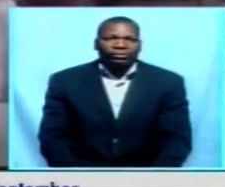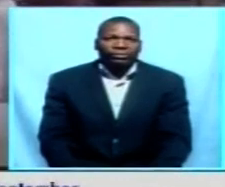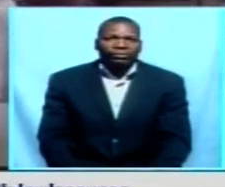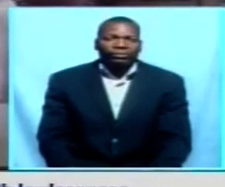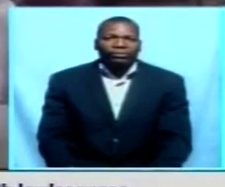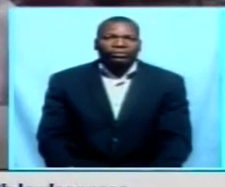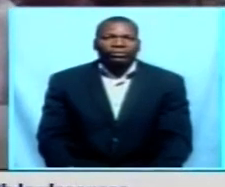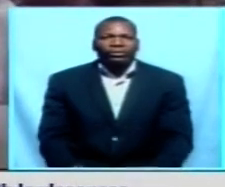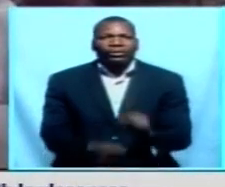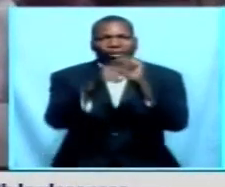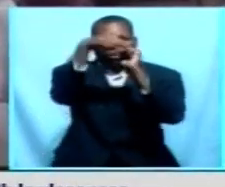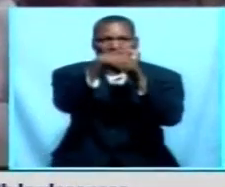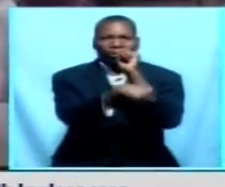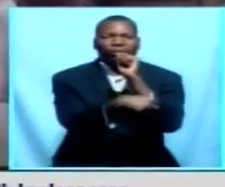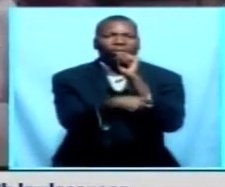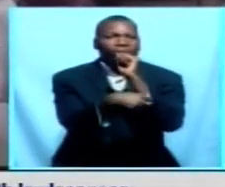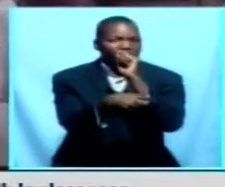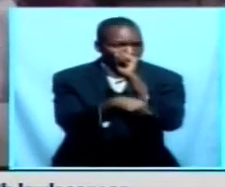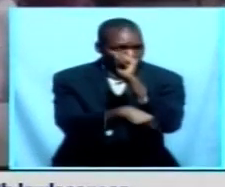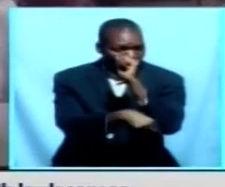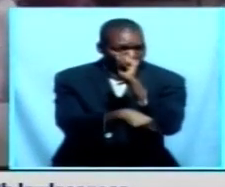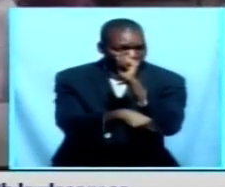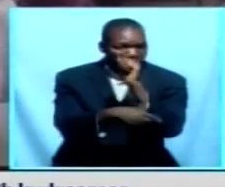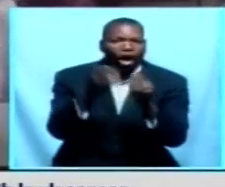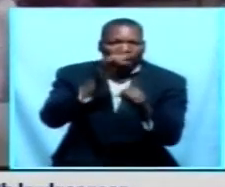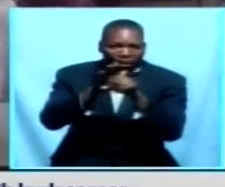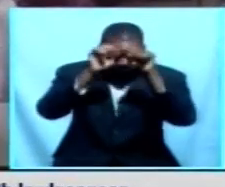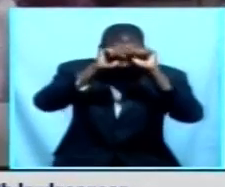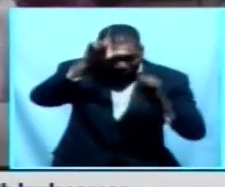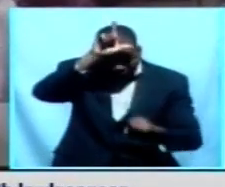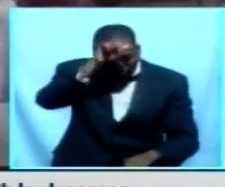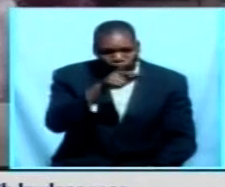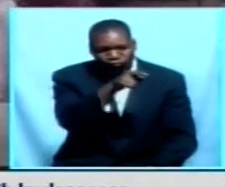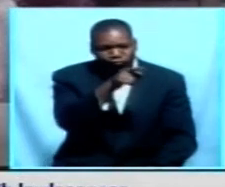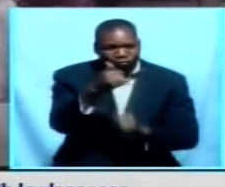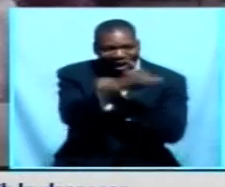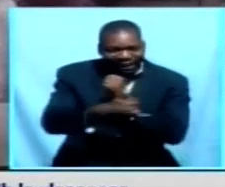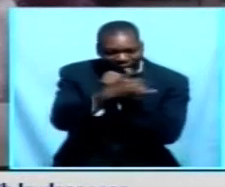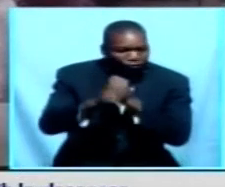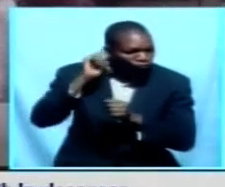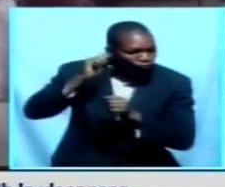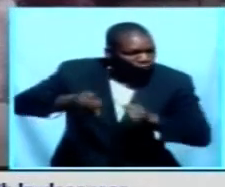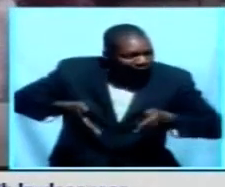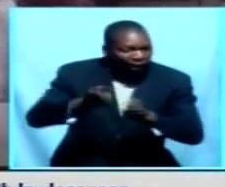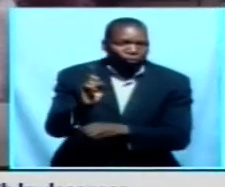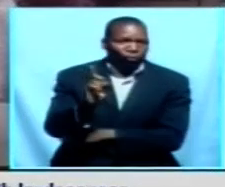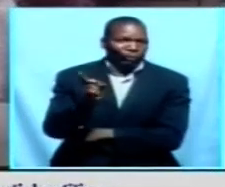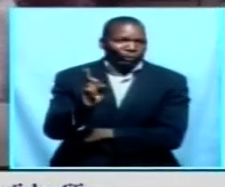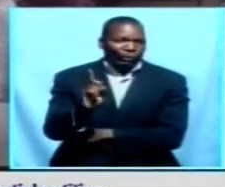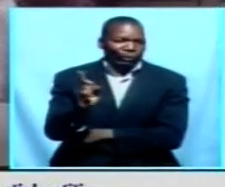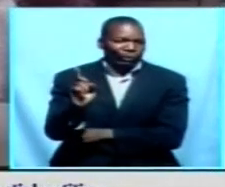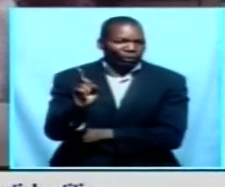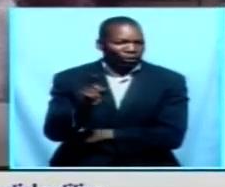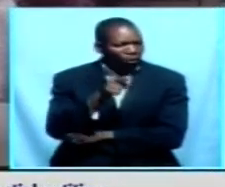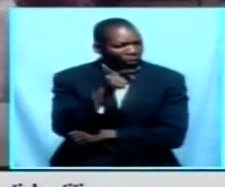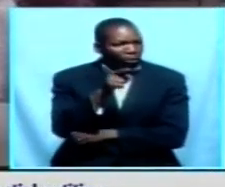And now the news in detail. President Edgar Lungu has vowed that he will not allow lawlessness in the country. President Lungu says he is